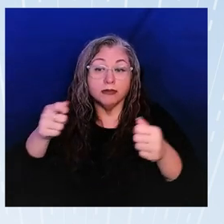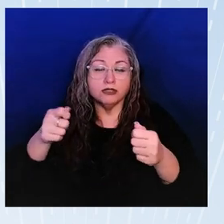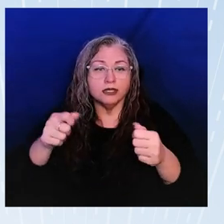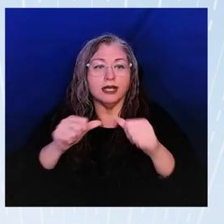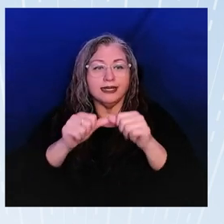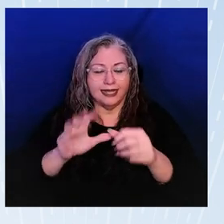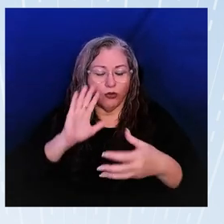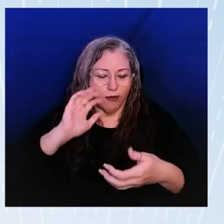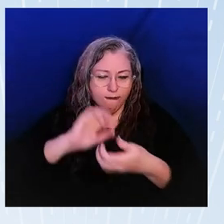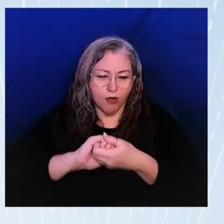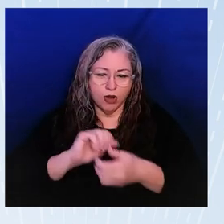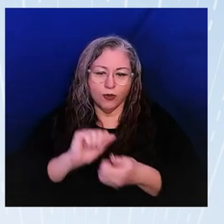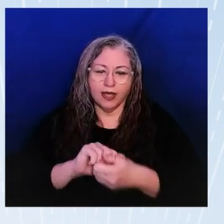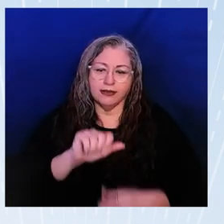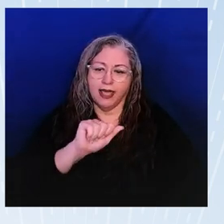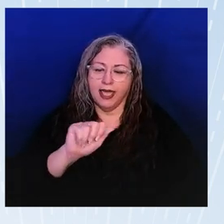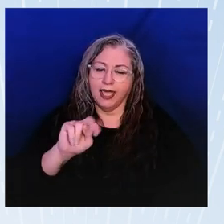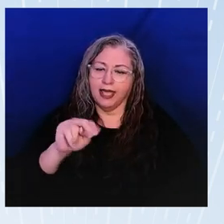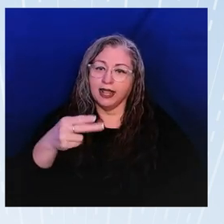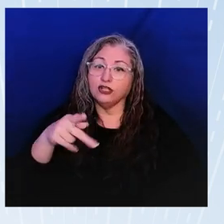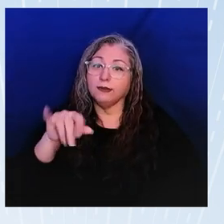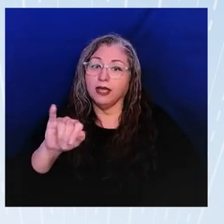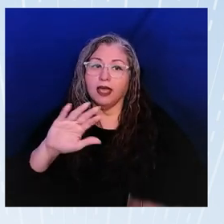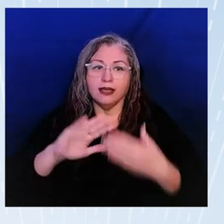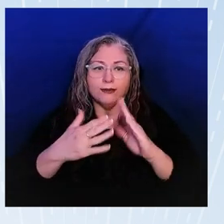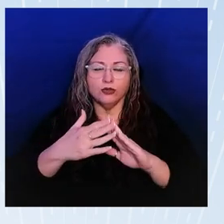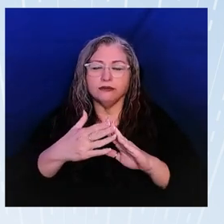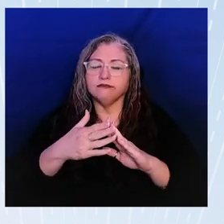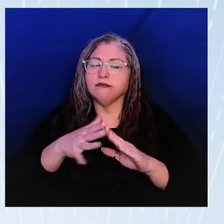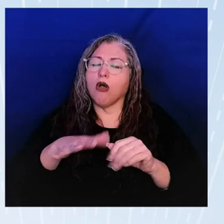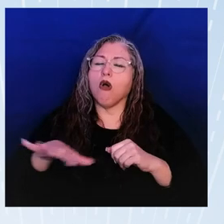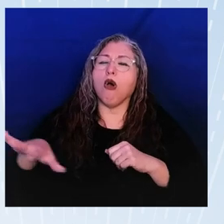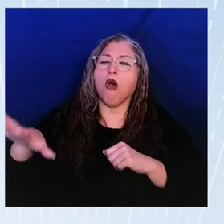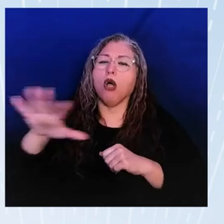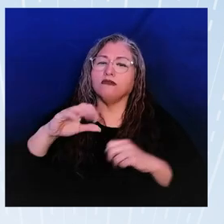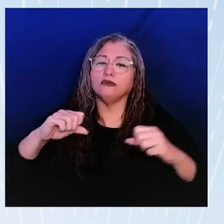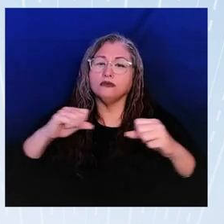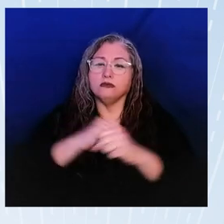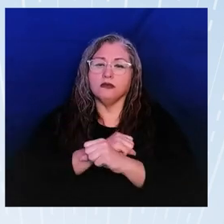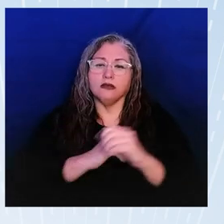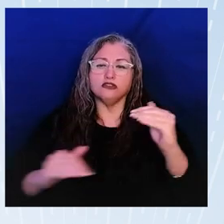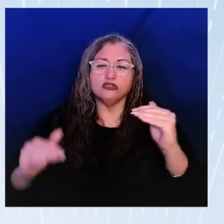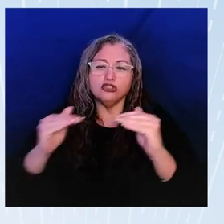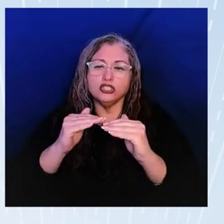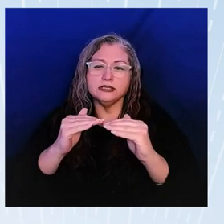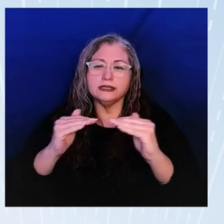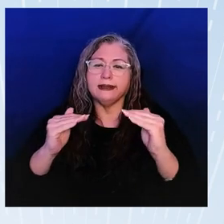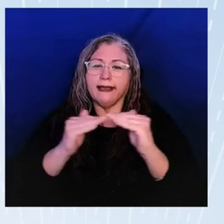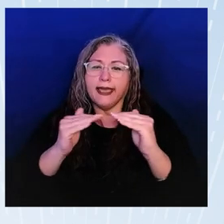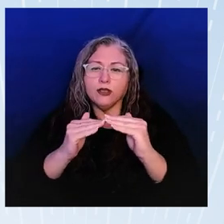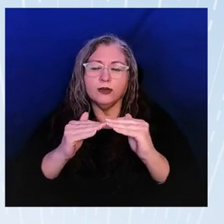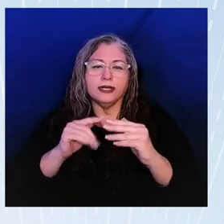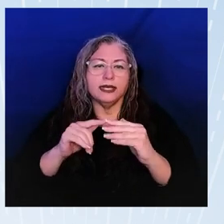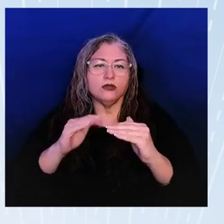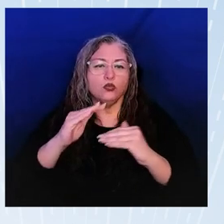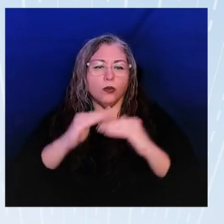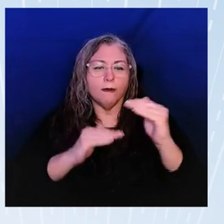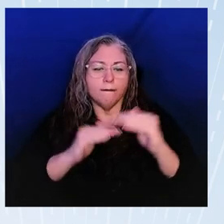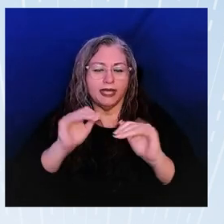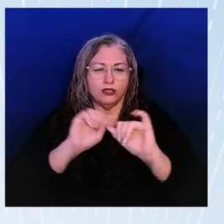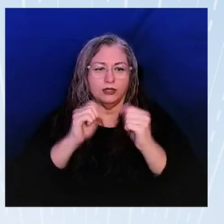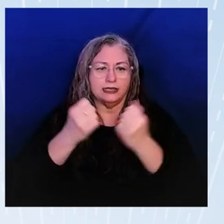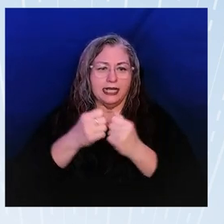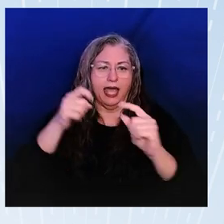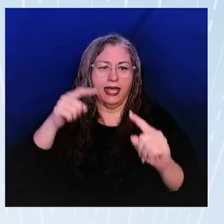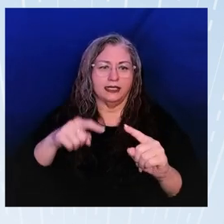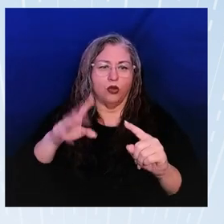with AA and NHPI communities everywhere to fight for justice and equity and build a society that is